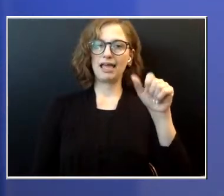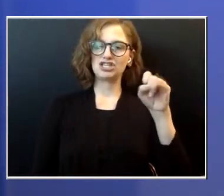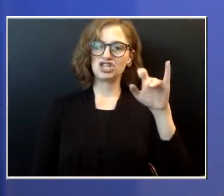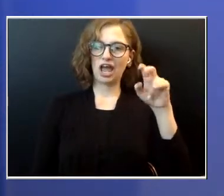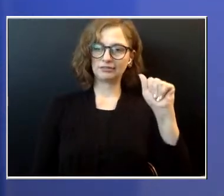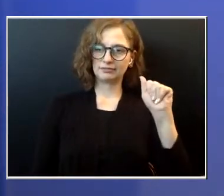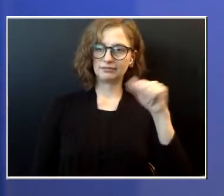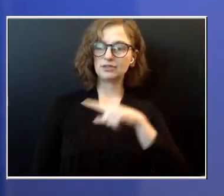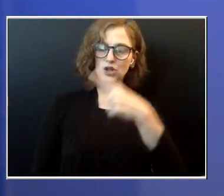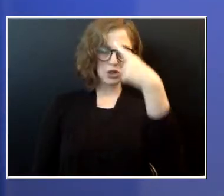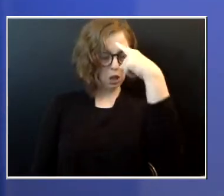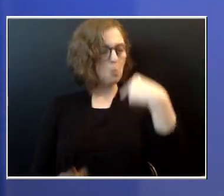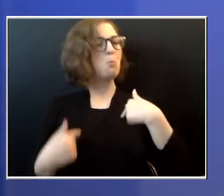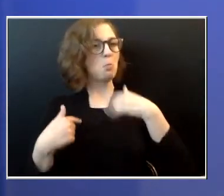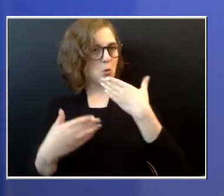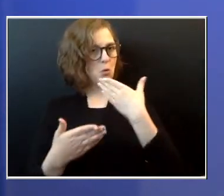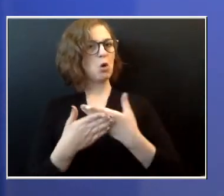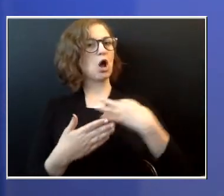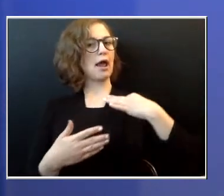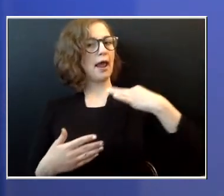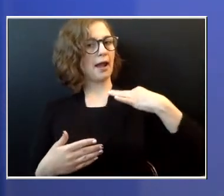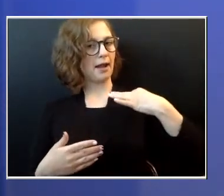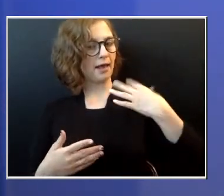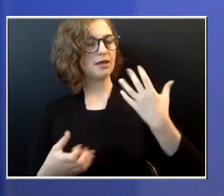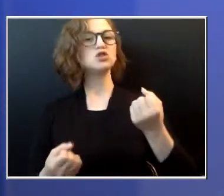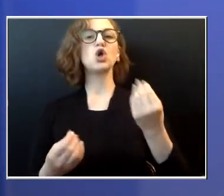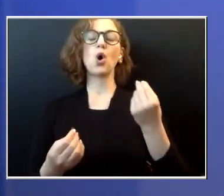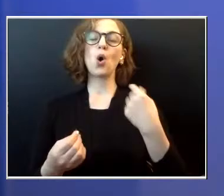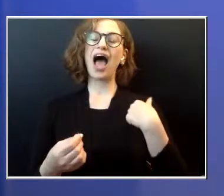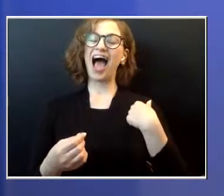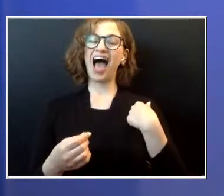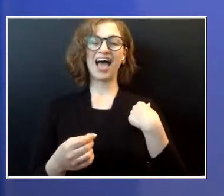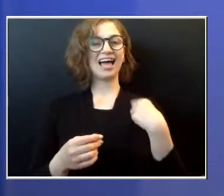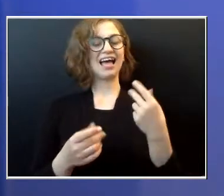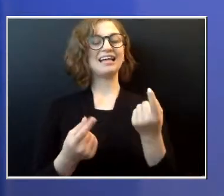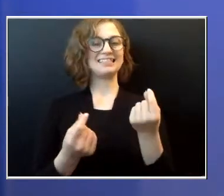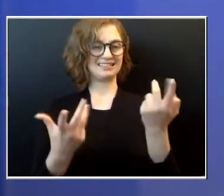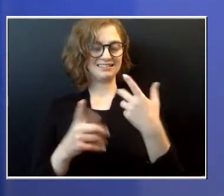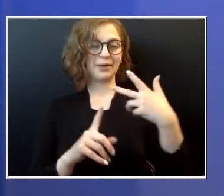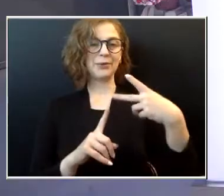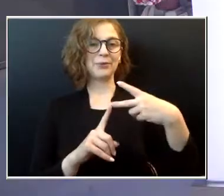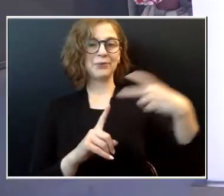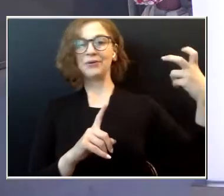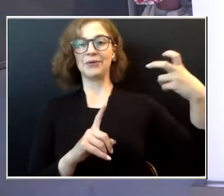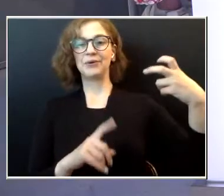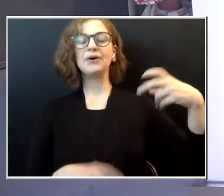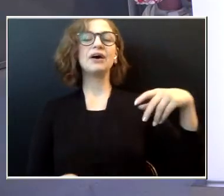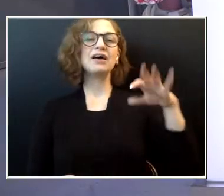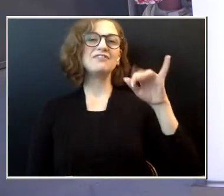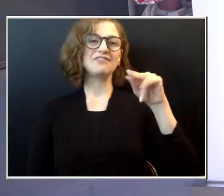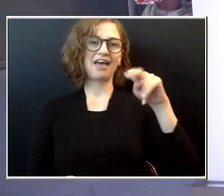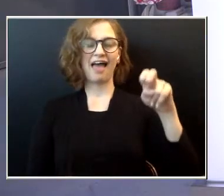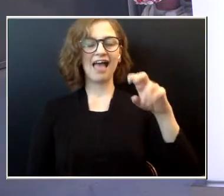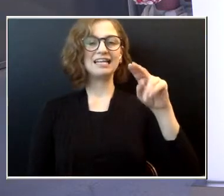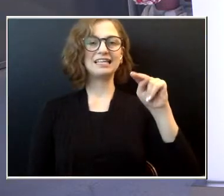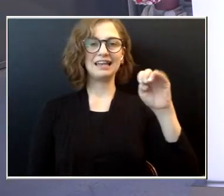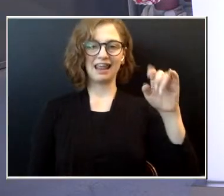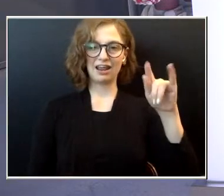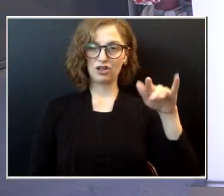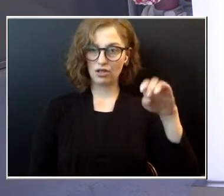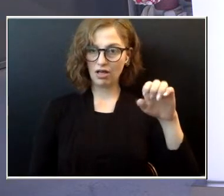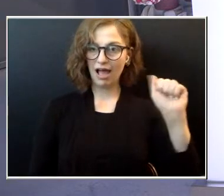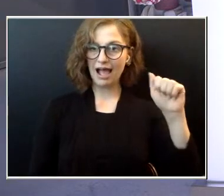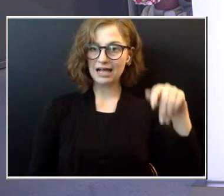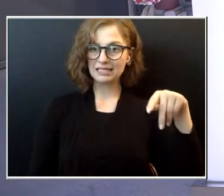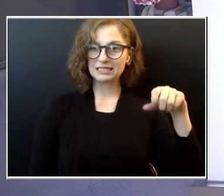there, I did the fine needle aspiration and then did the study. Great. So when did you learn that you were